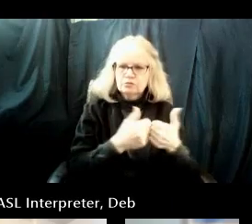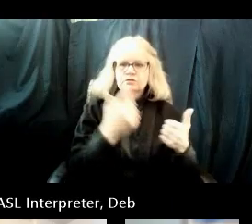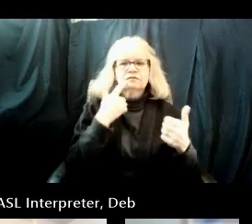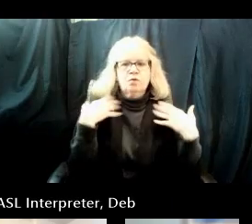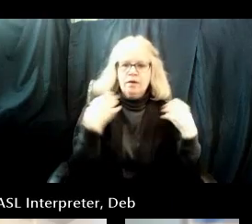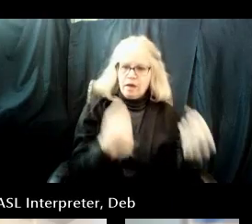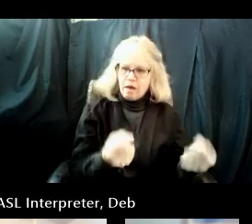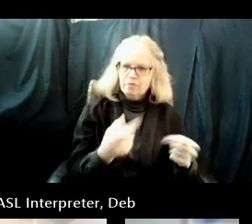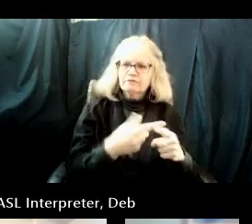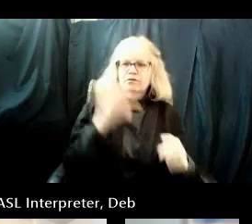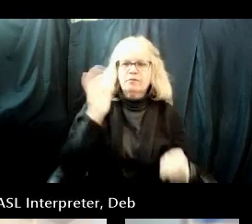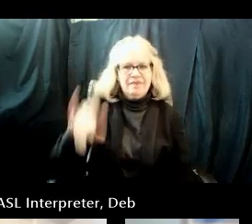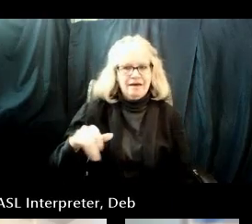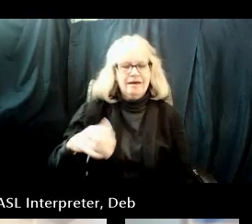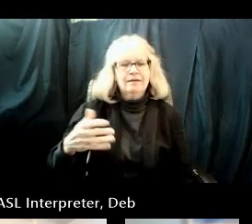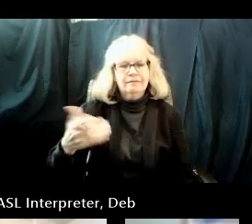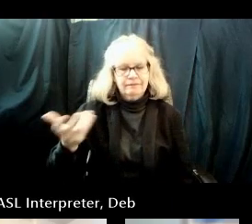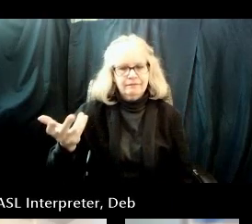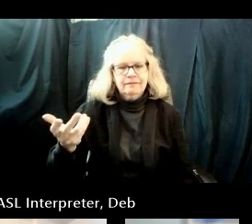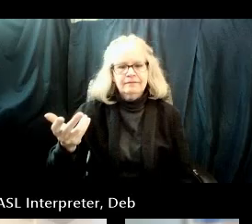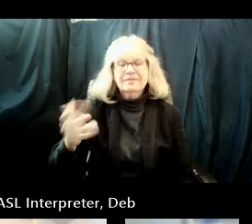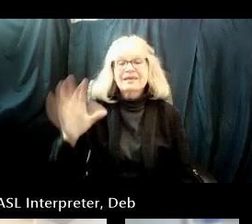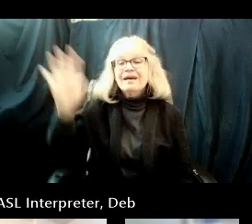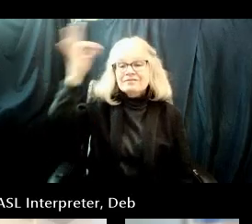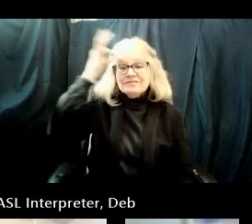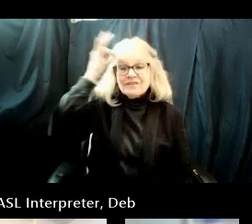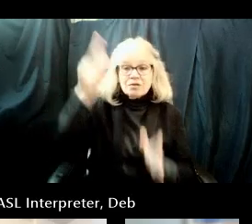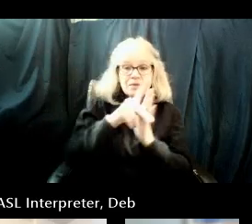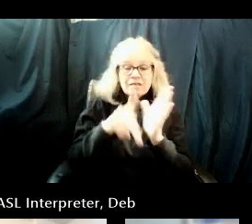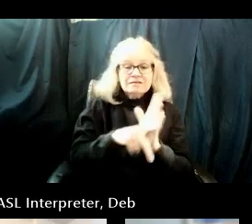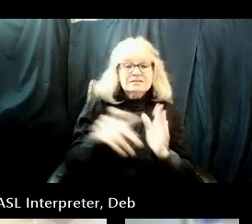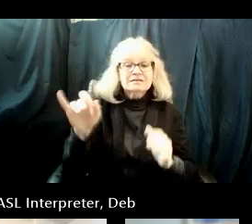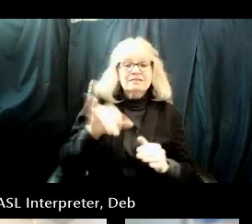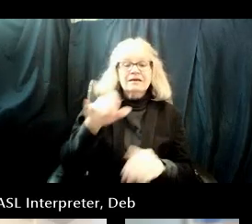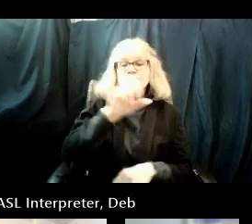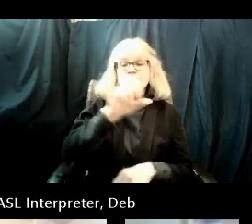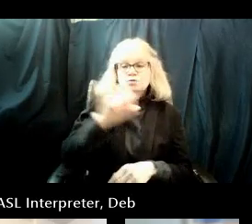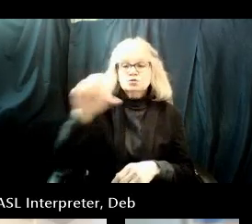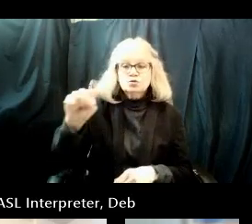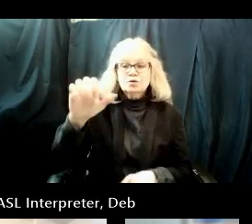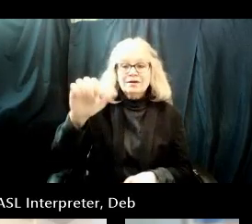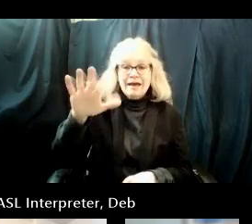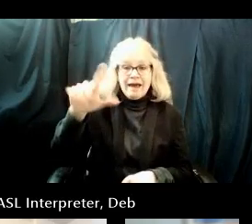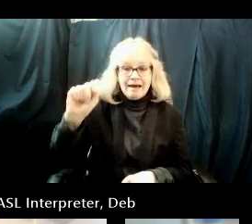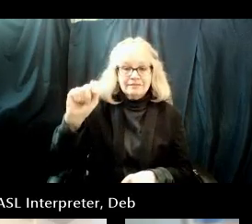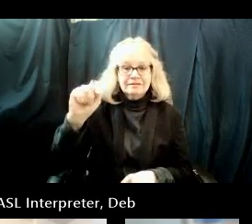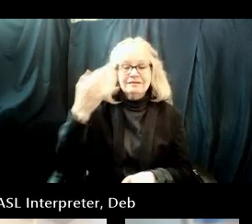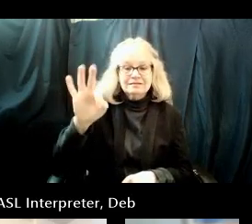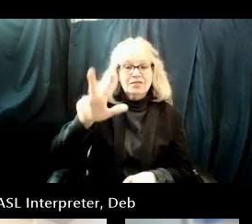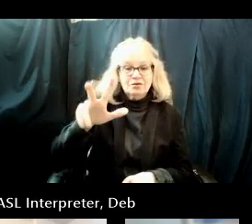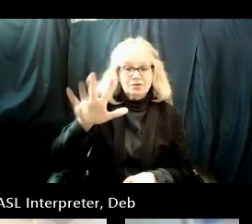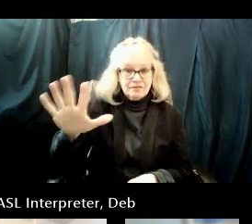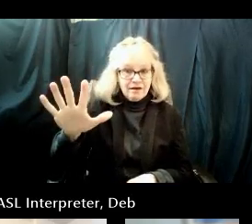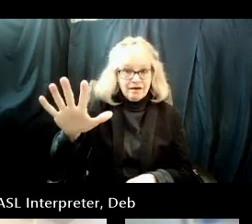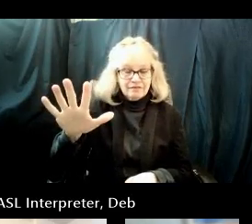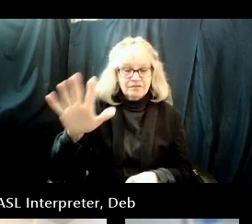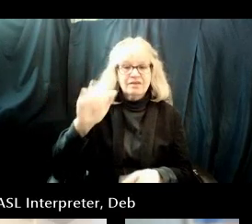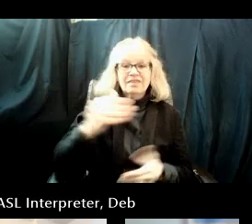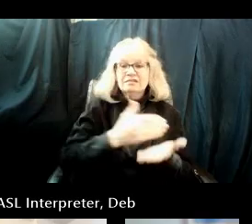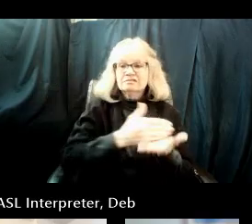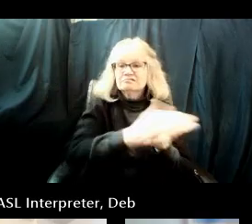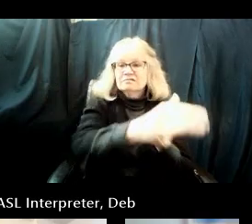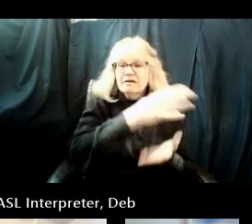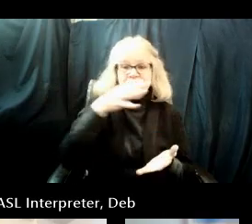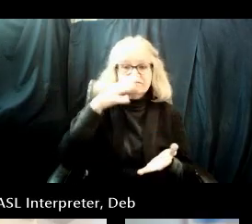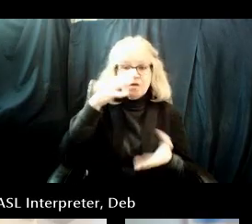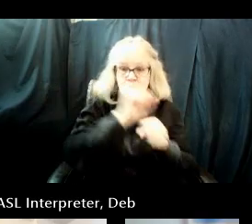stemmed from that. Even federal policies like the Social Security Act of 1935 excluded farm workers